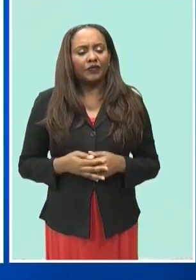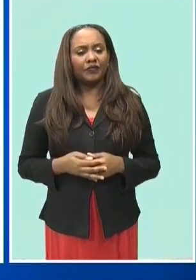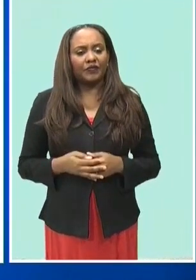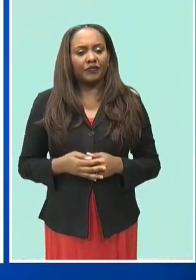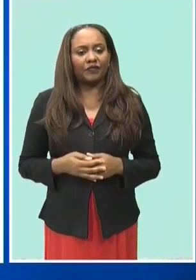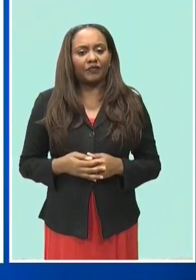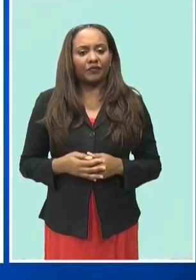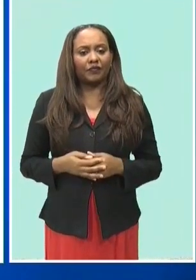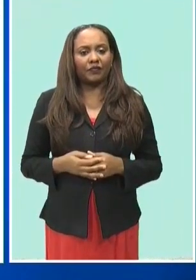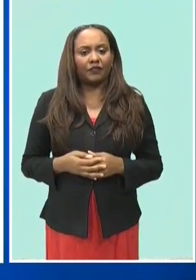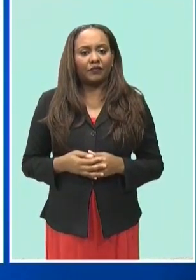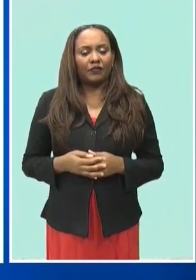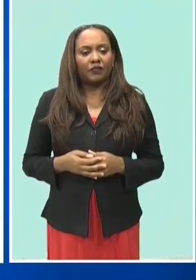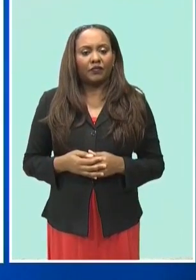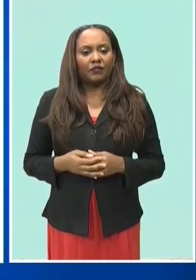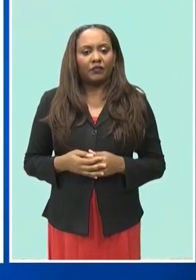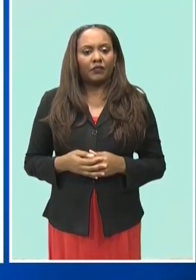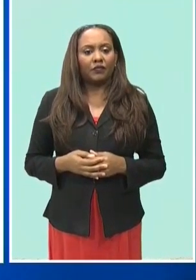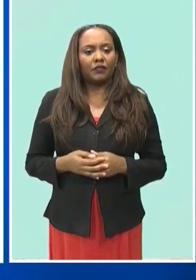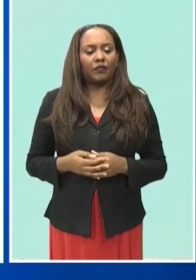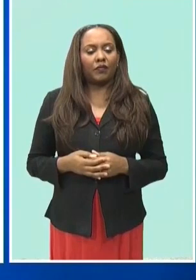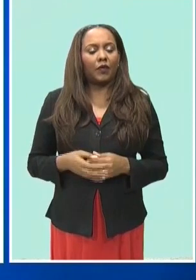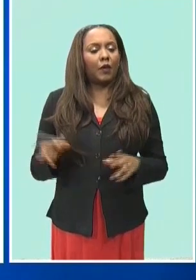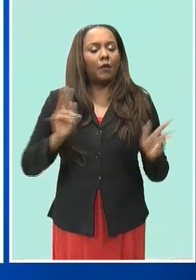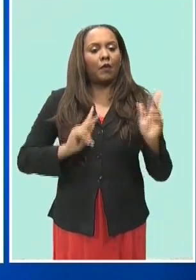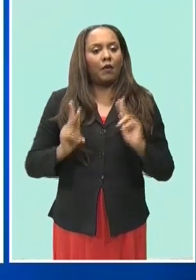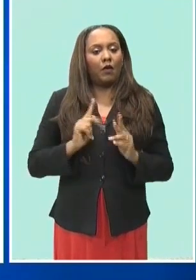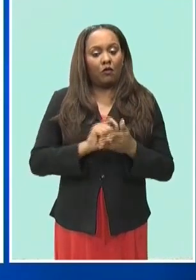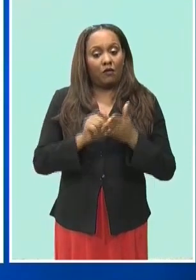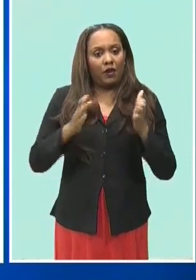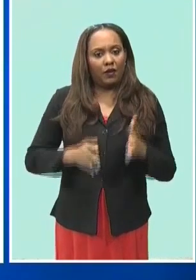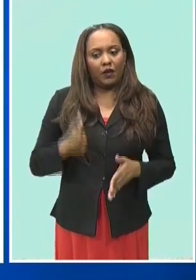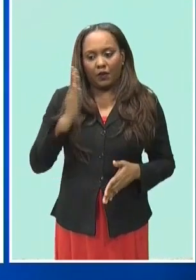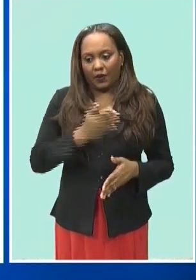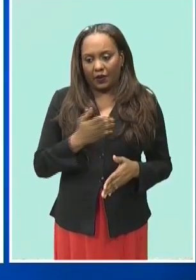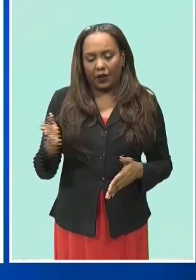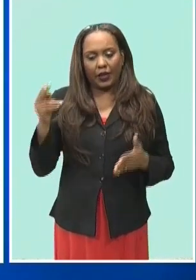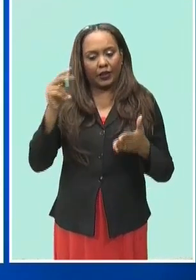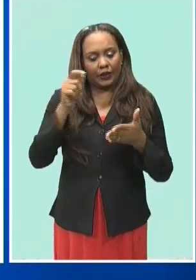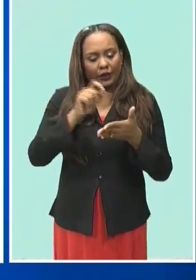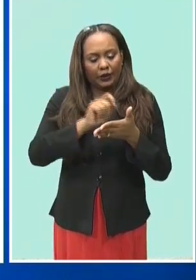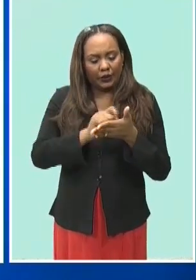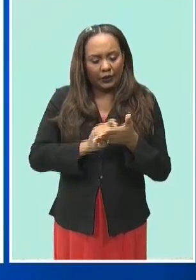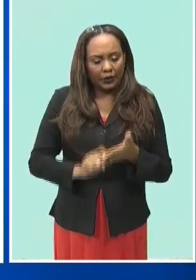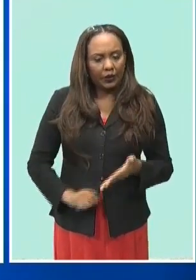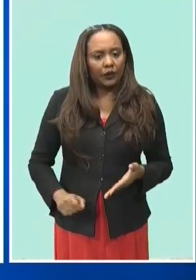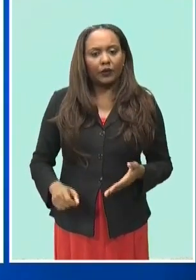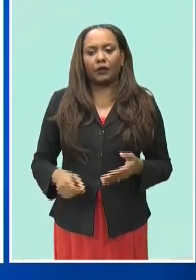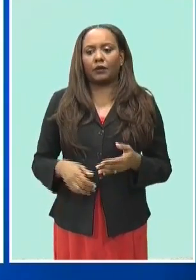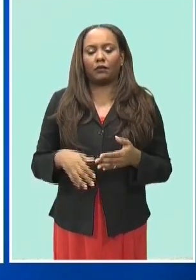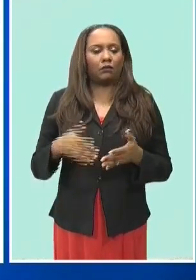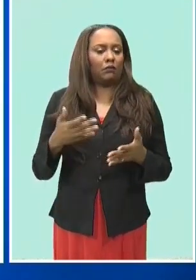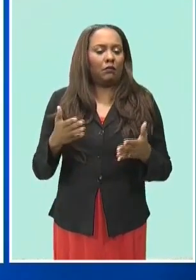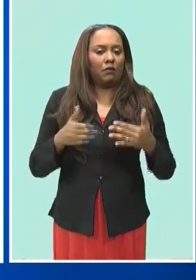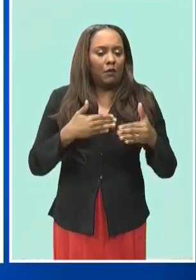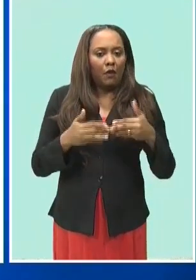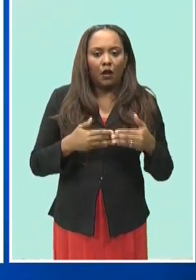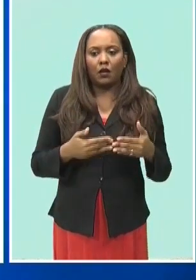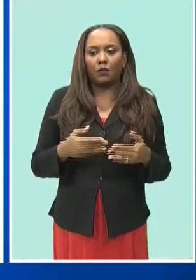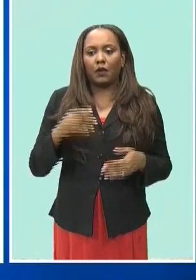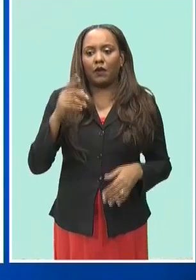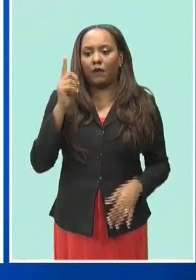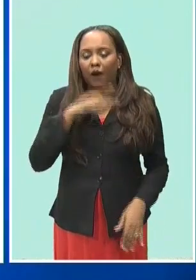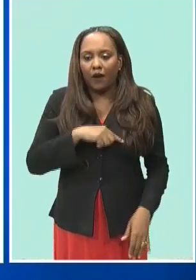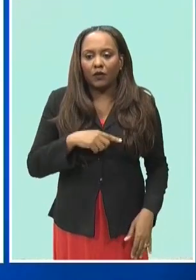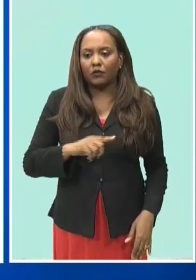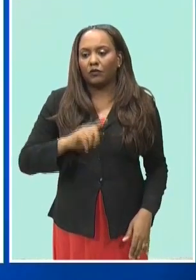course, be reading from their work. They will be, whether that's poetry, fiction, or in whatever form it comes. And that way